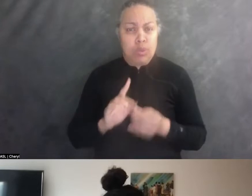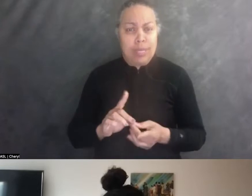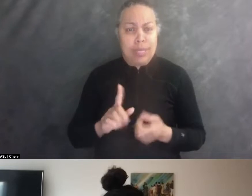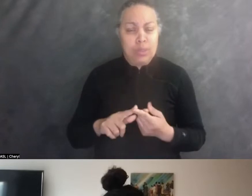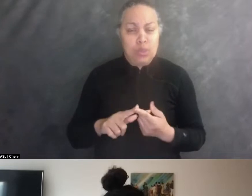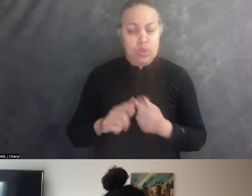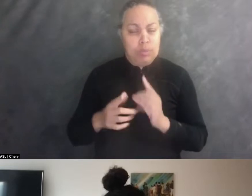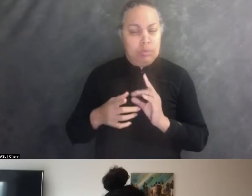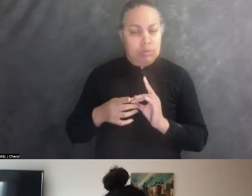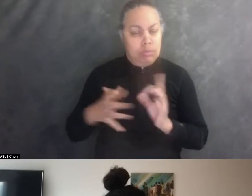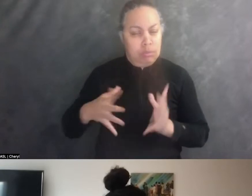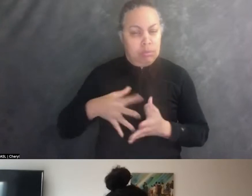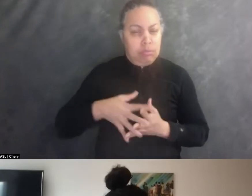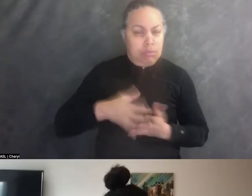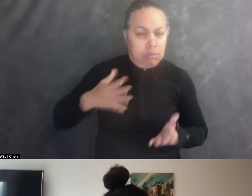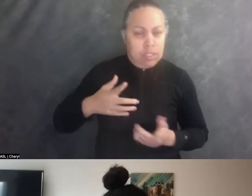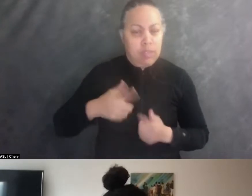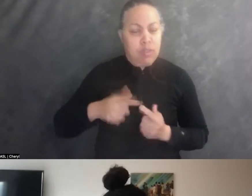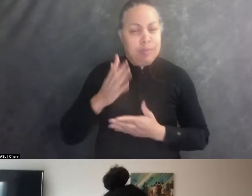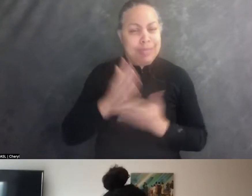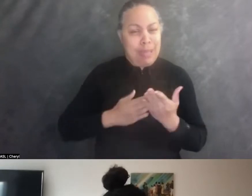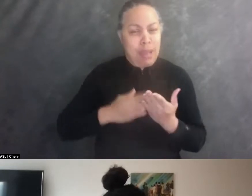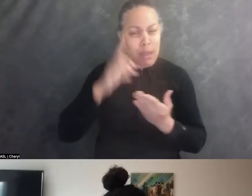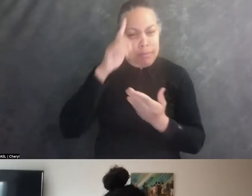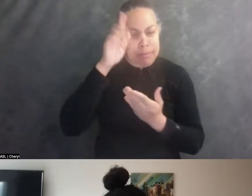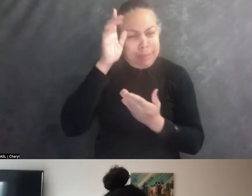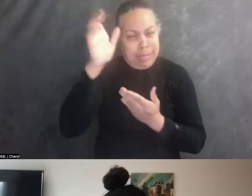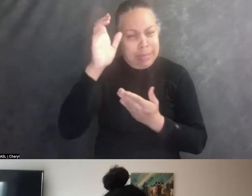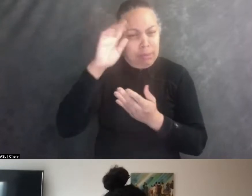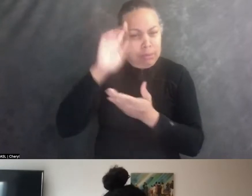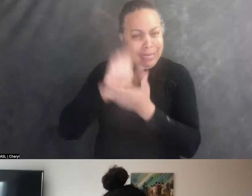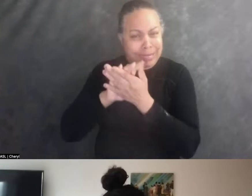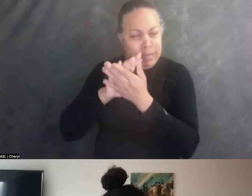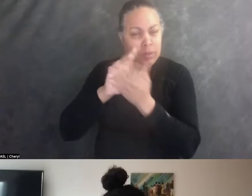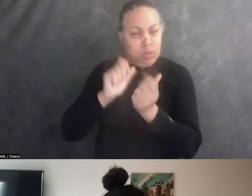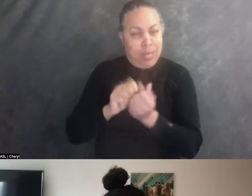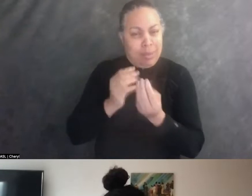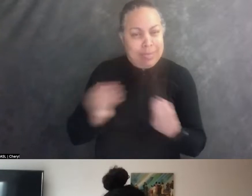from certain kinds of ideological associations with materiality, including,